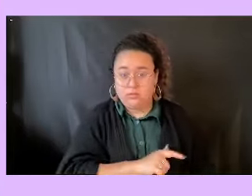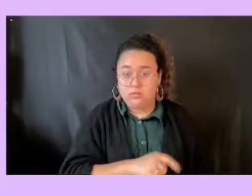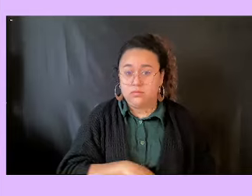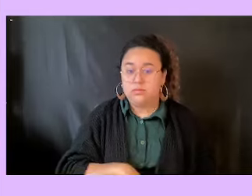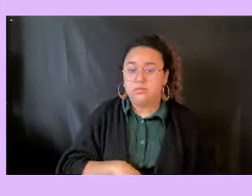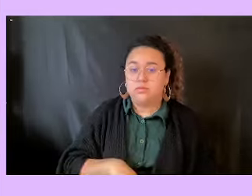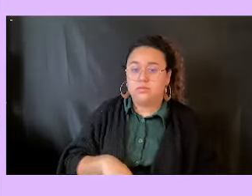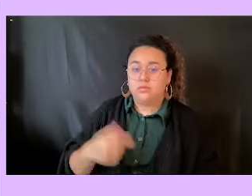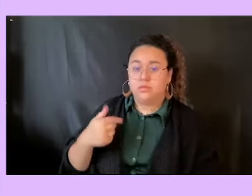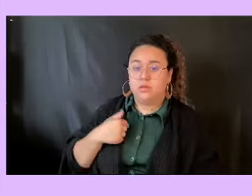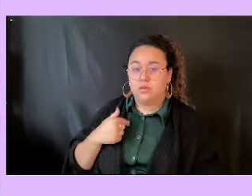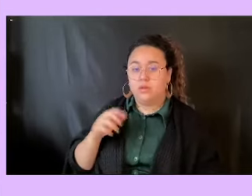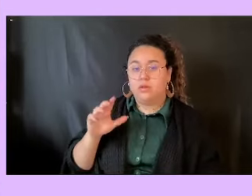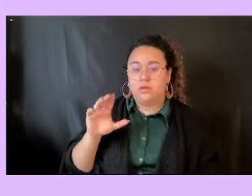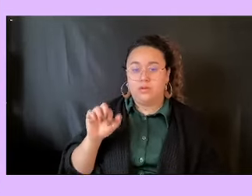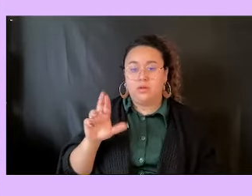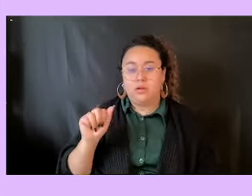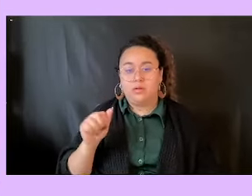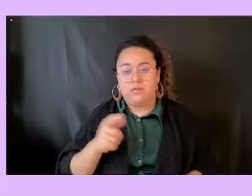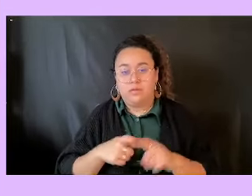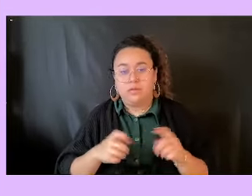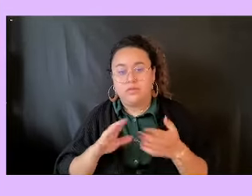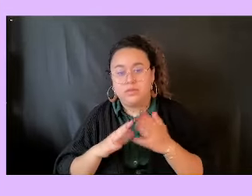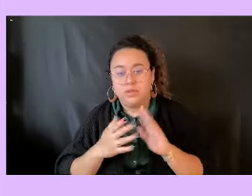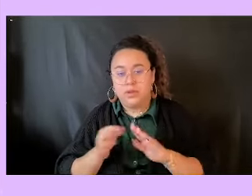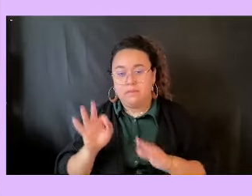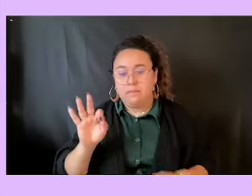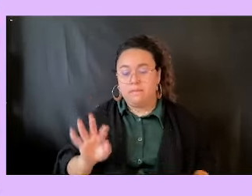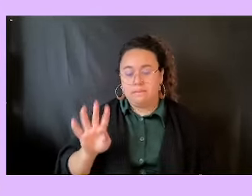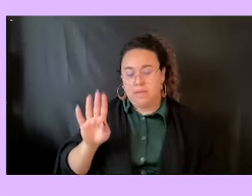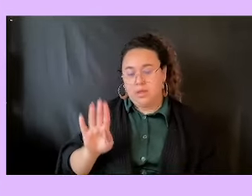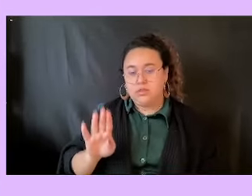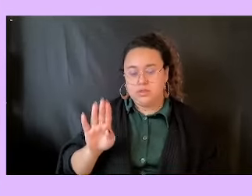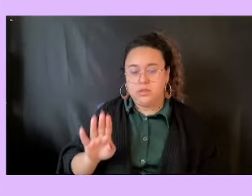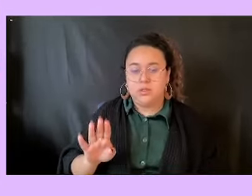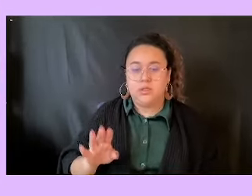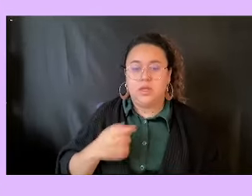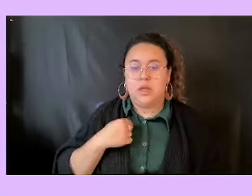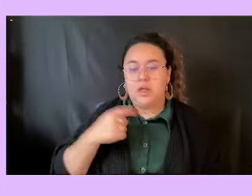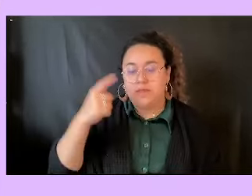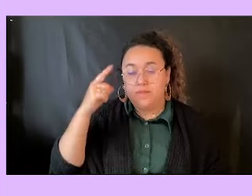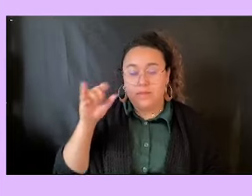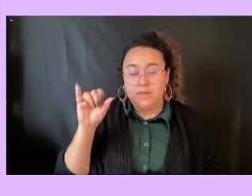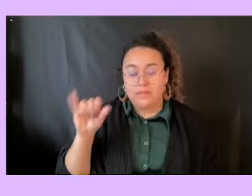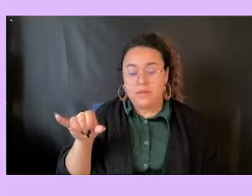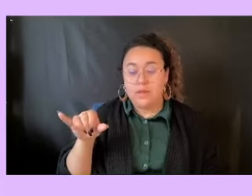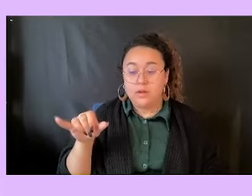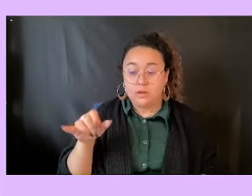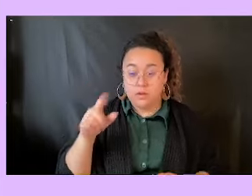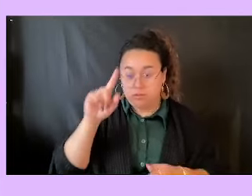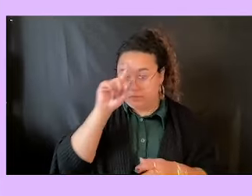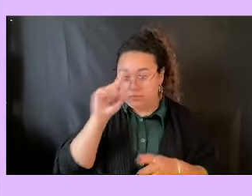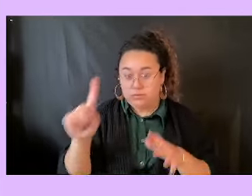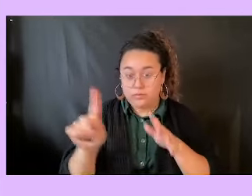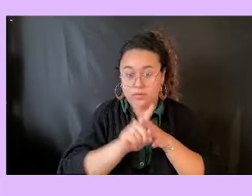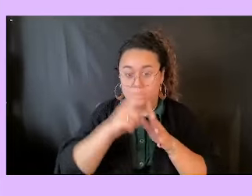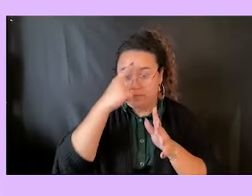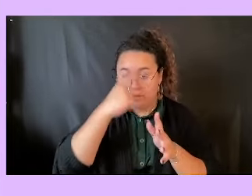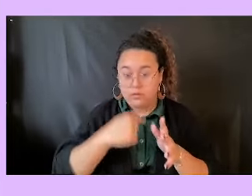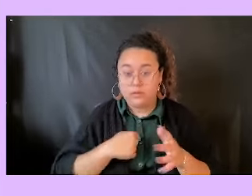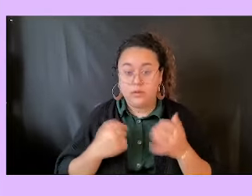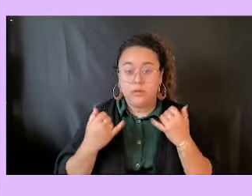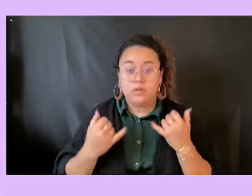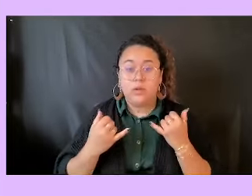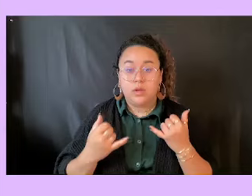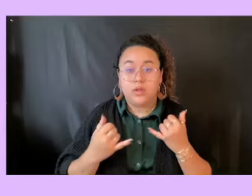This is Cara again from City of Boston. I think that what's coming to mind for me right now is just that all of these